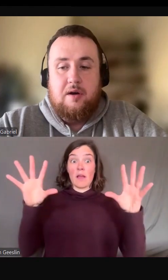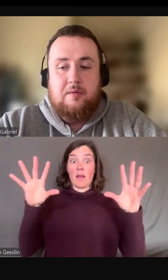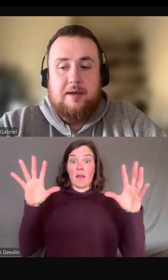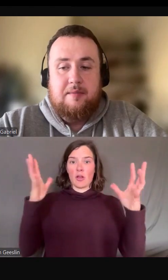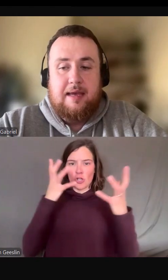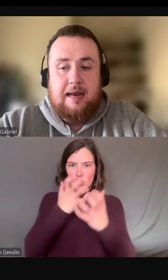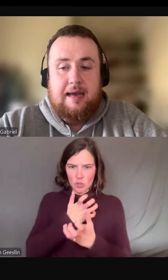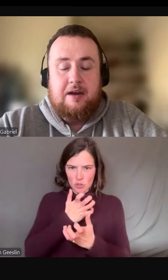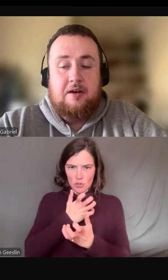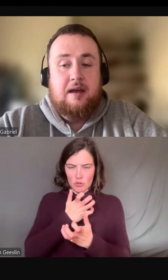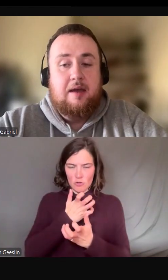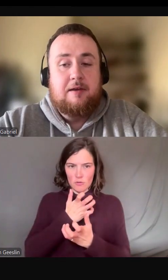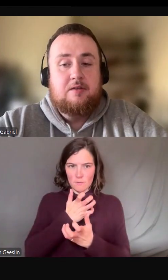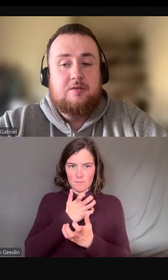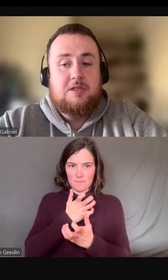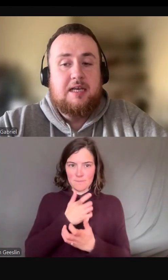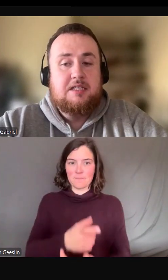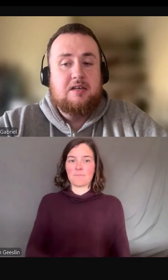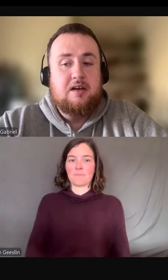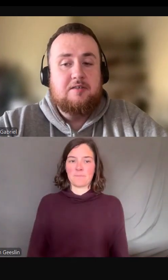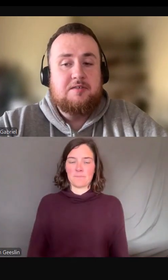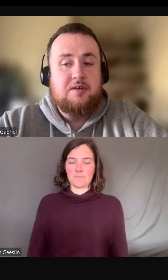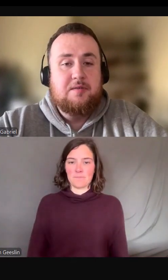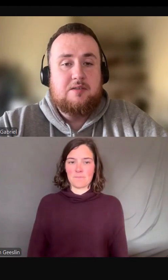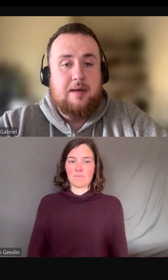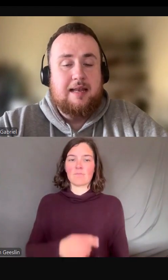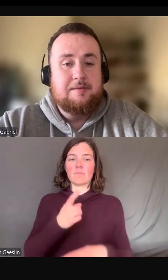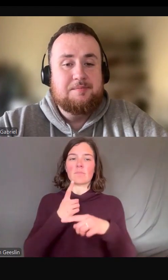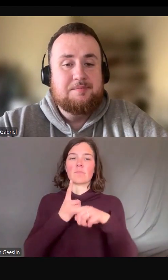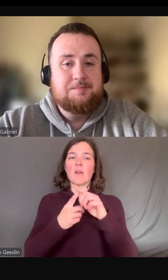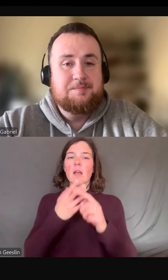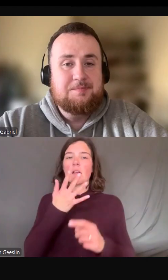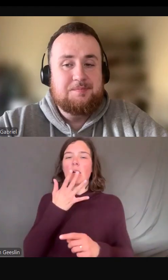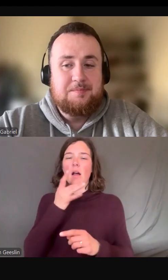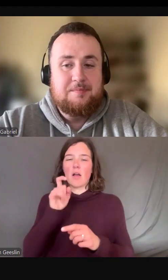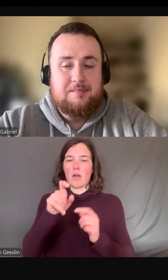or we can make it lighter, and we can also change the colors of it as well.